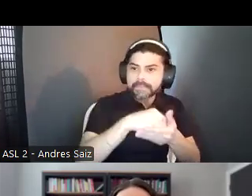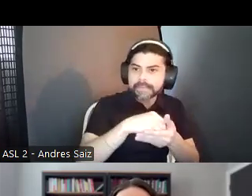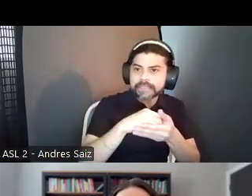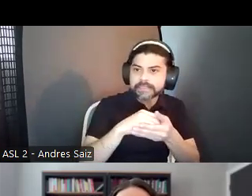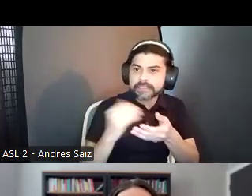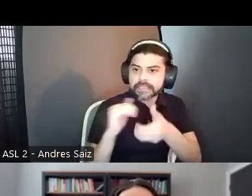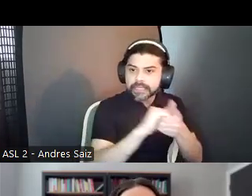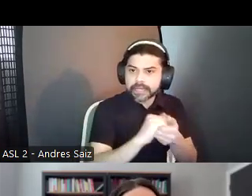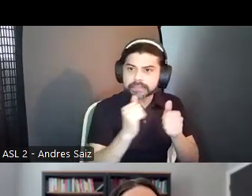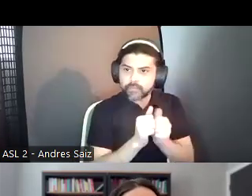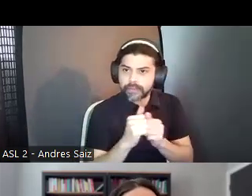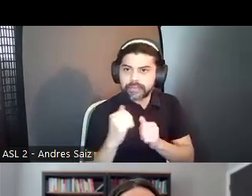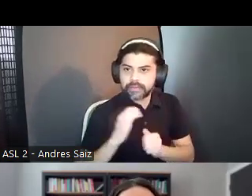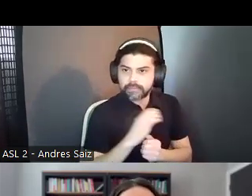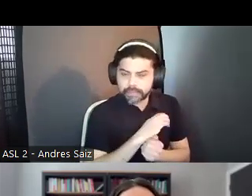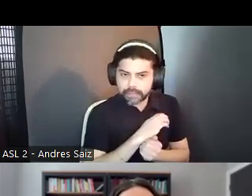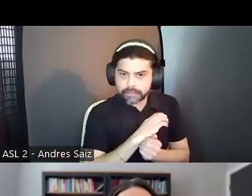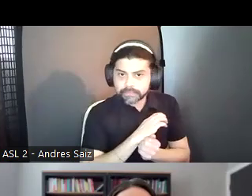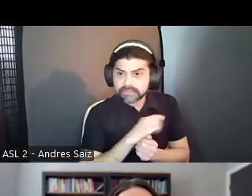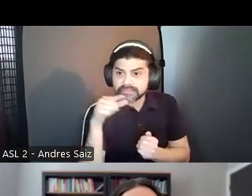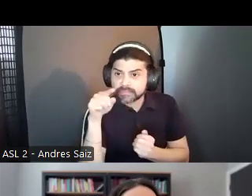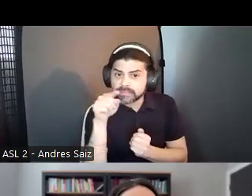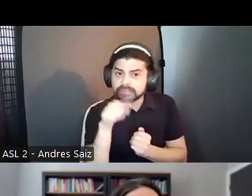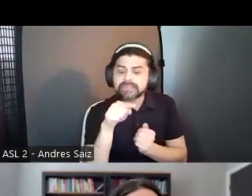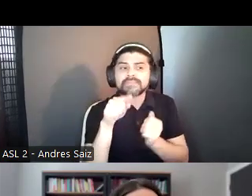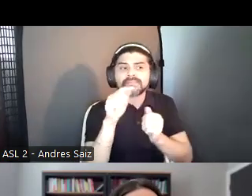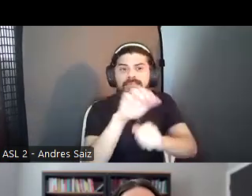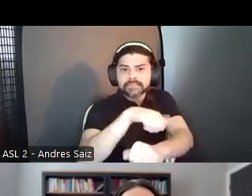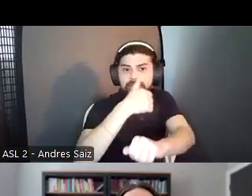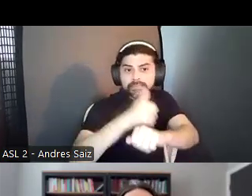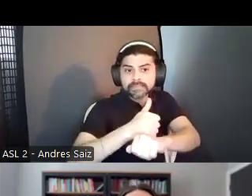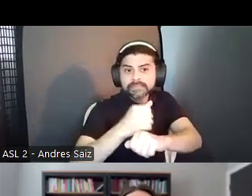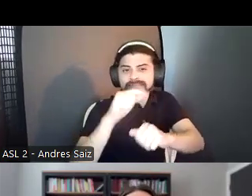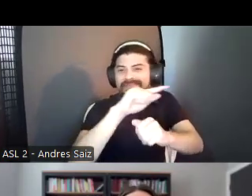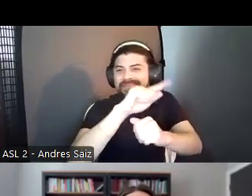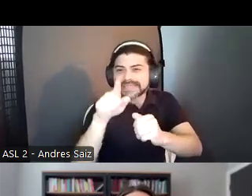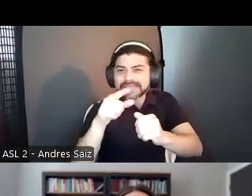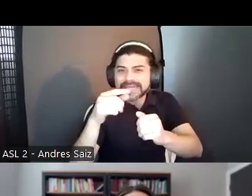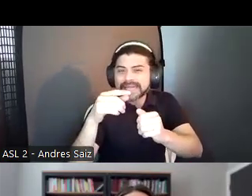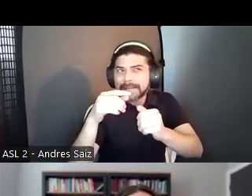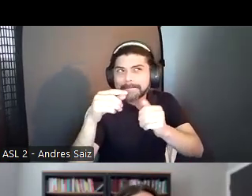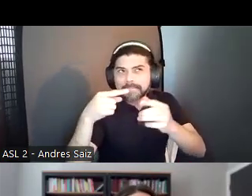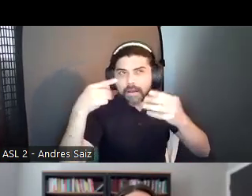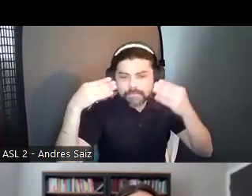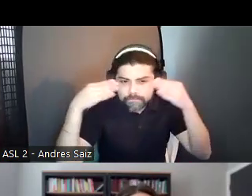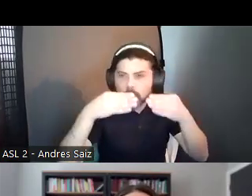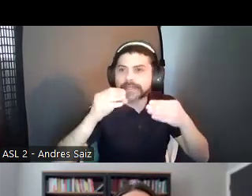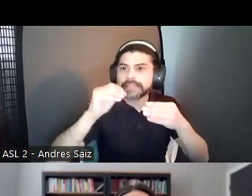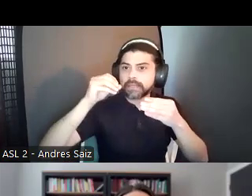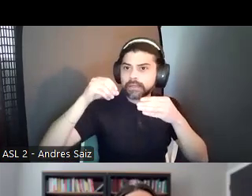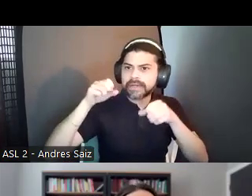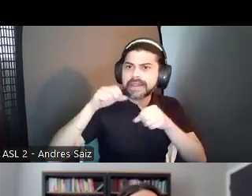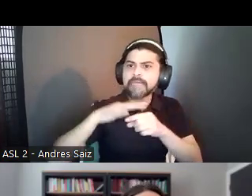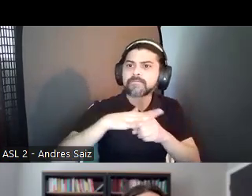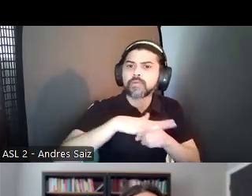elements that largely sit within CDA's sort of domain of influence. And if are functioning as